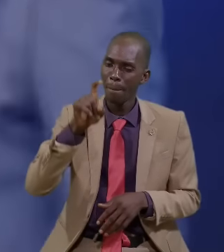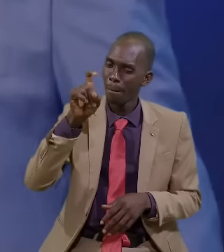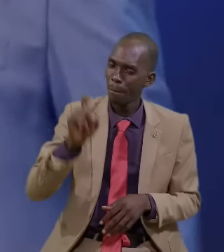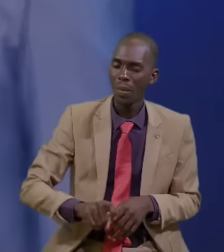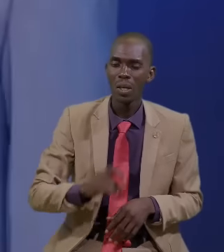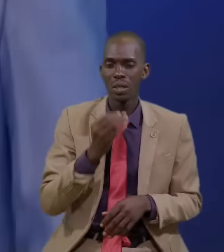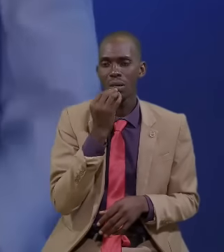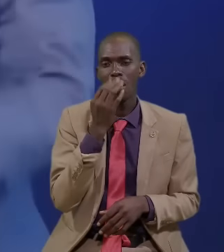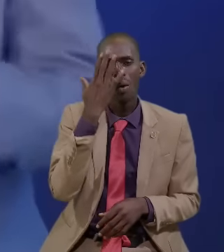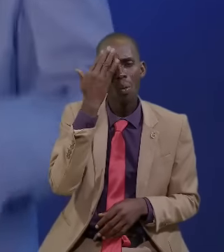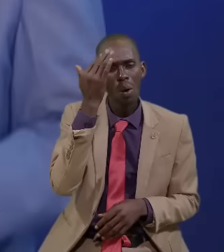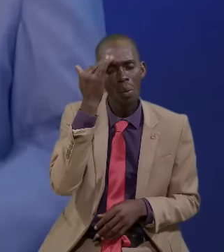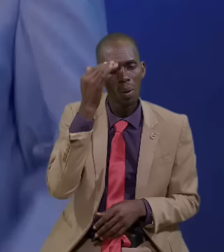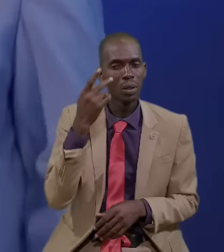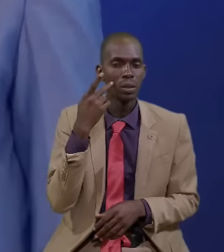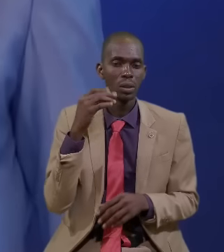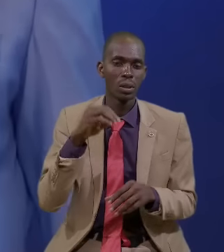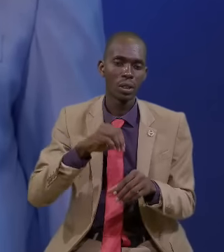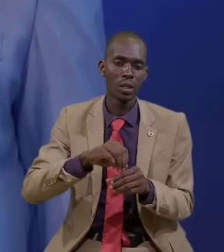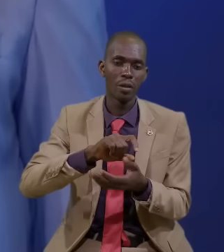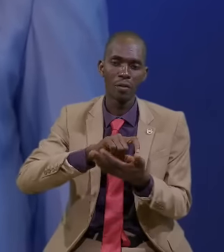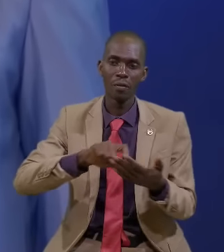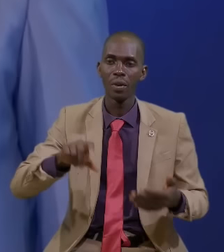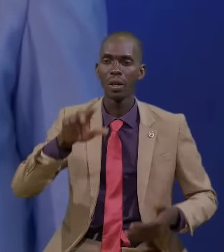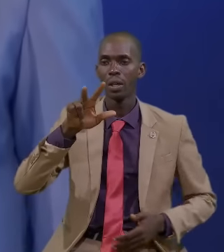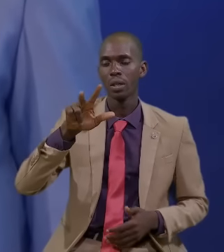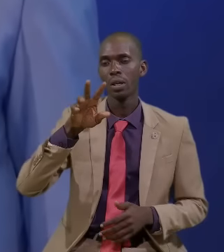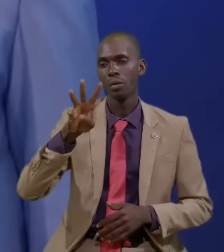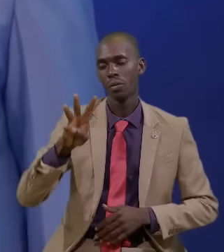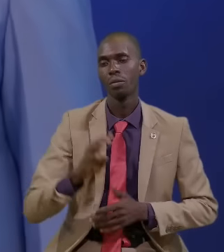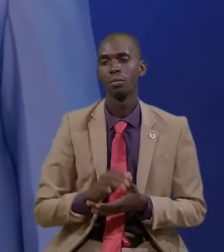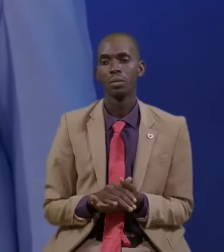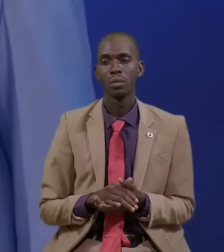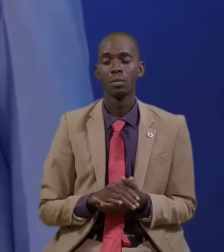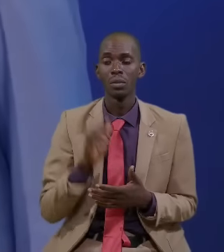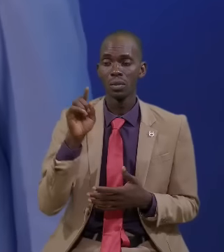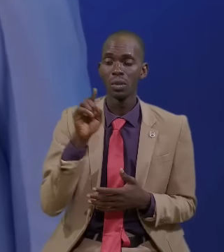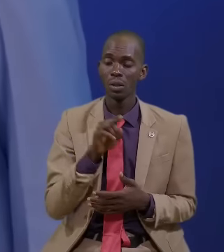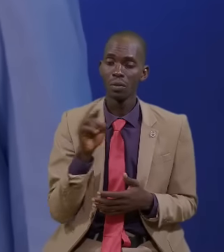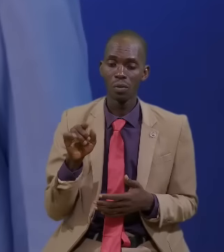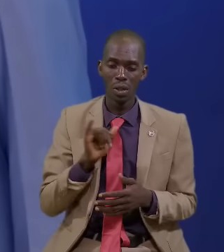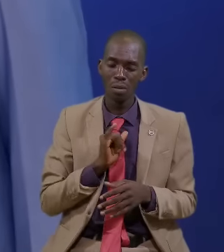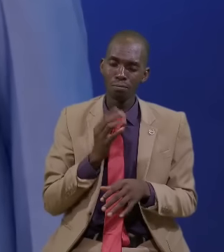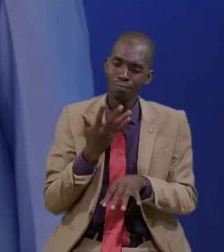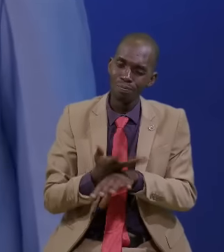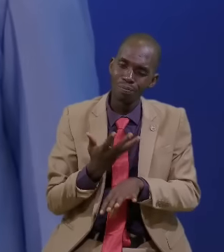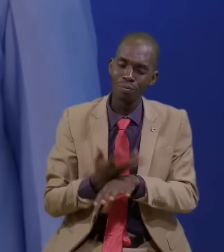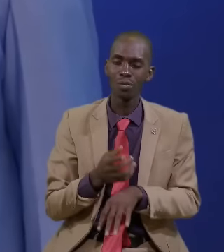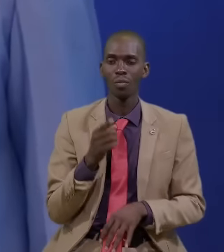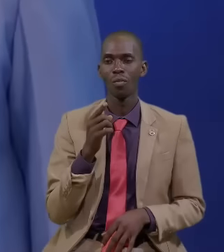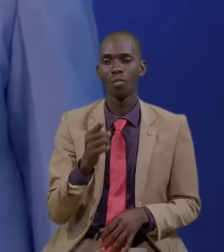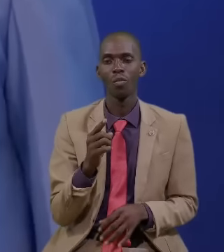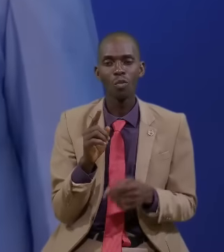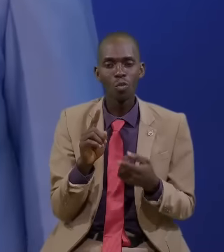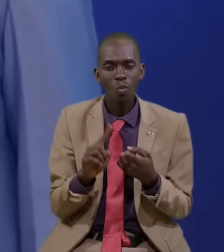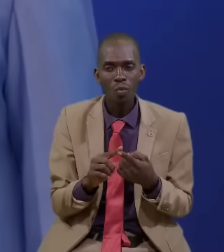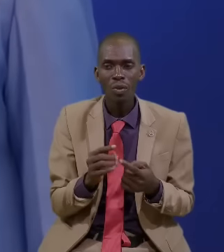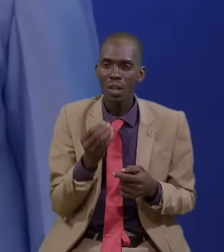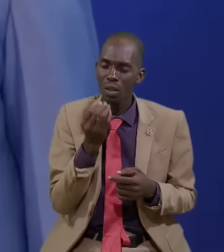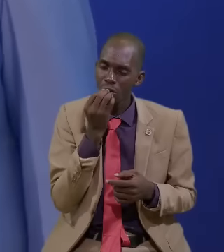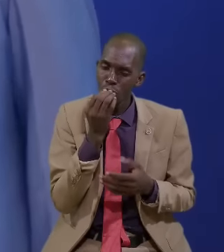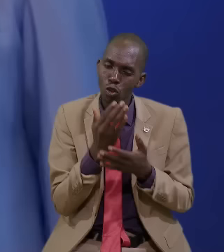Look at verse 34. In verse 34, wherefore I pray you, I plead with you, to take some